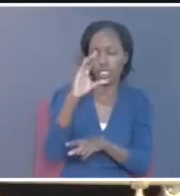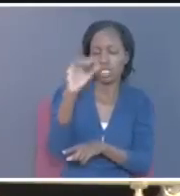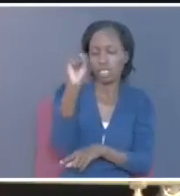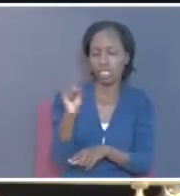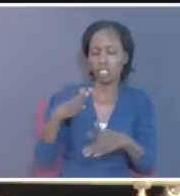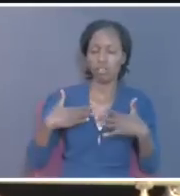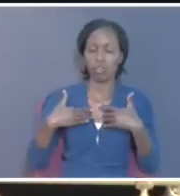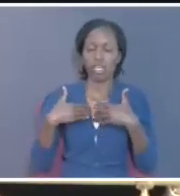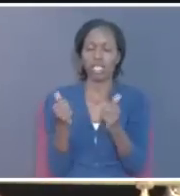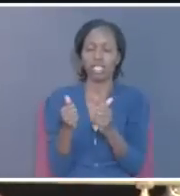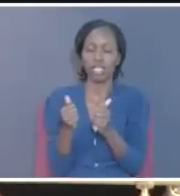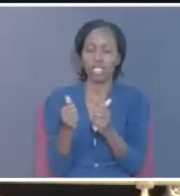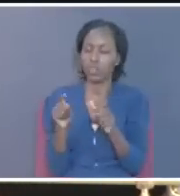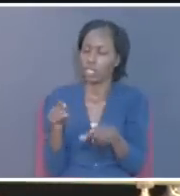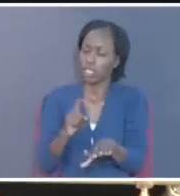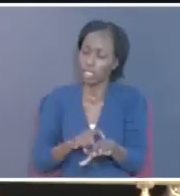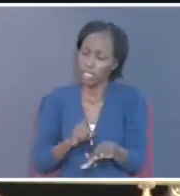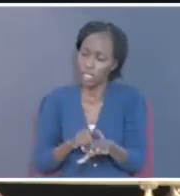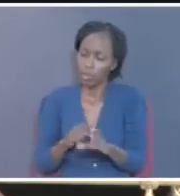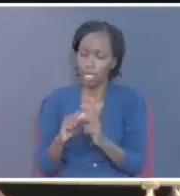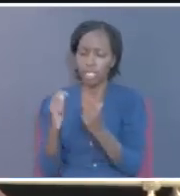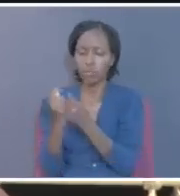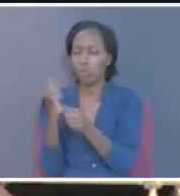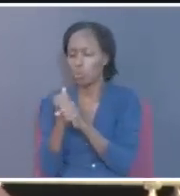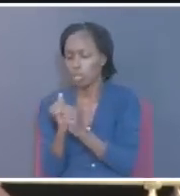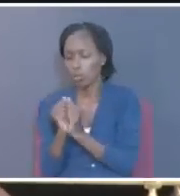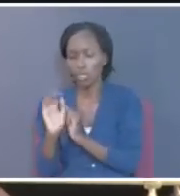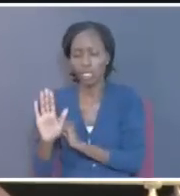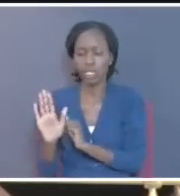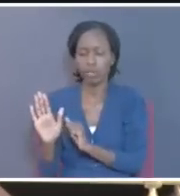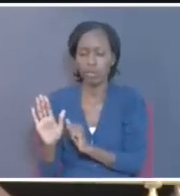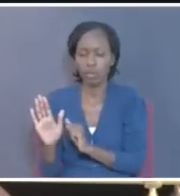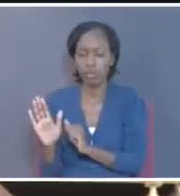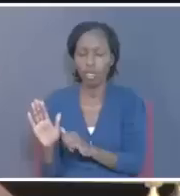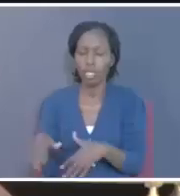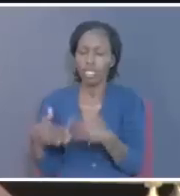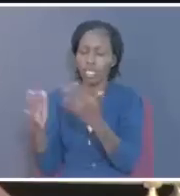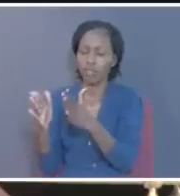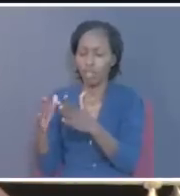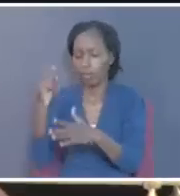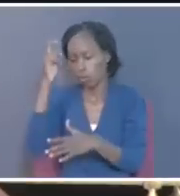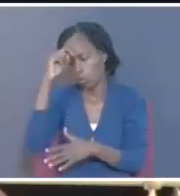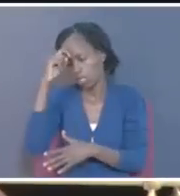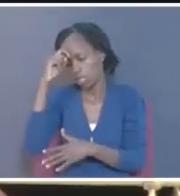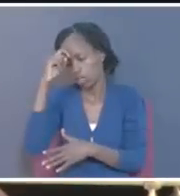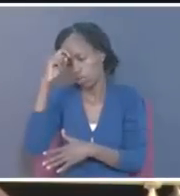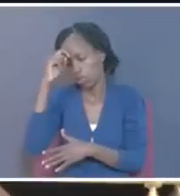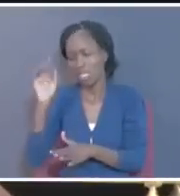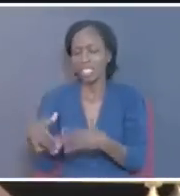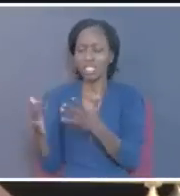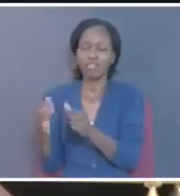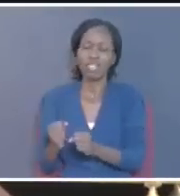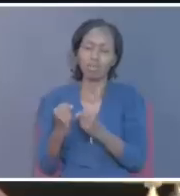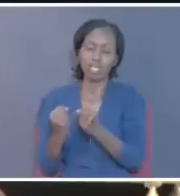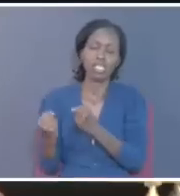Health, Jehovah God, at this time, and the teams working with him. Would you give them divine wisdom? Would you refresh them? Will